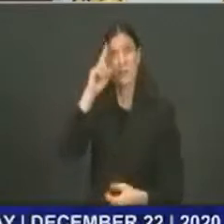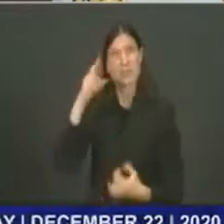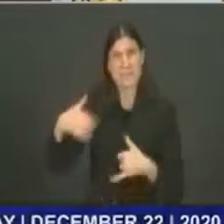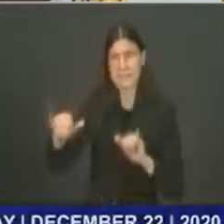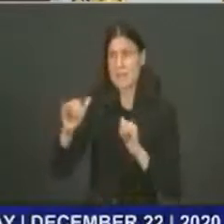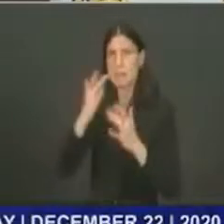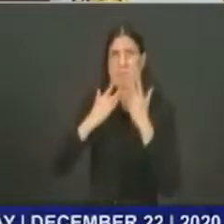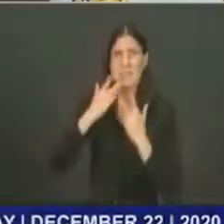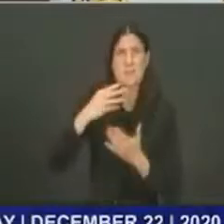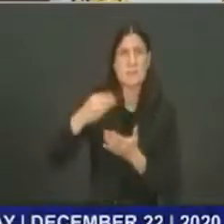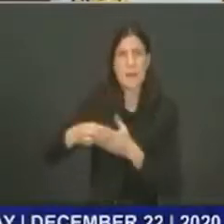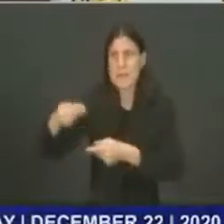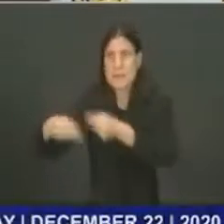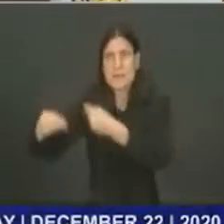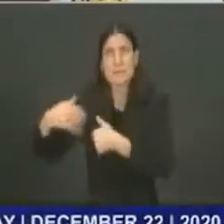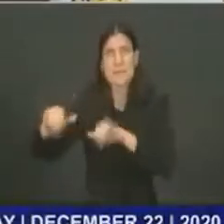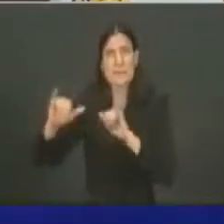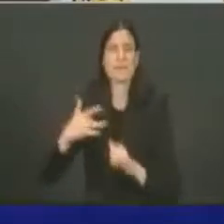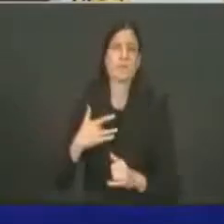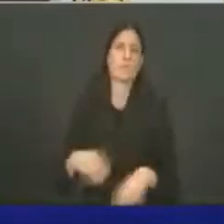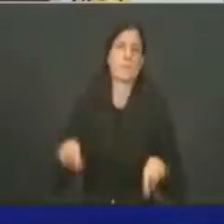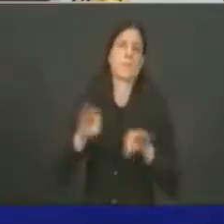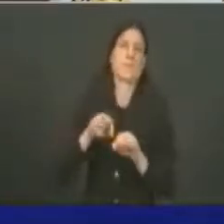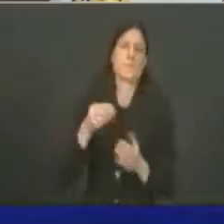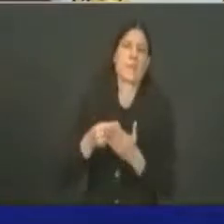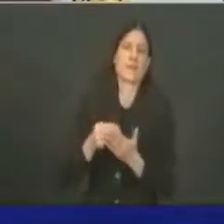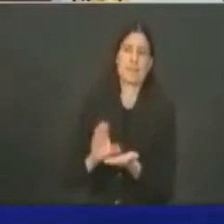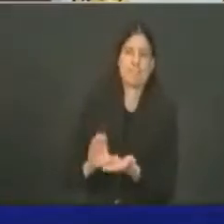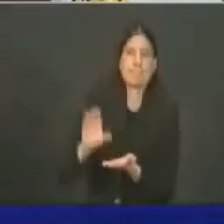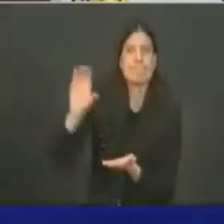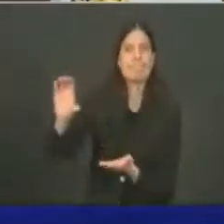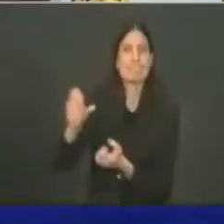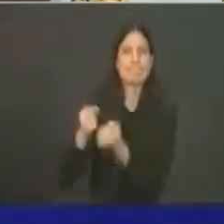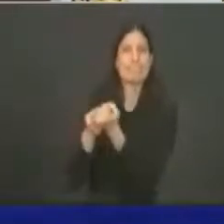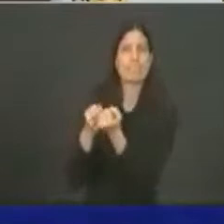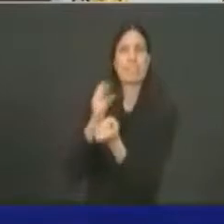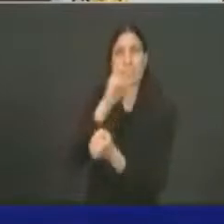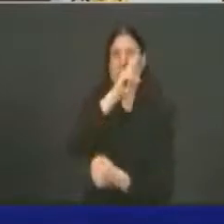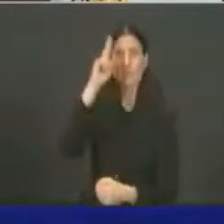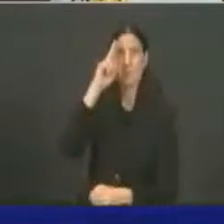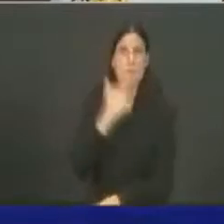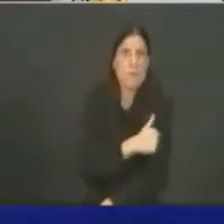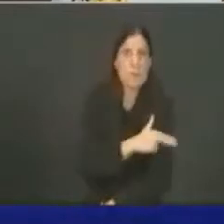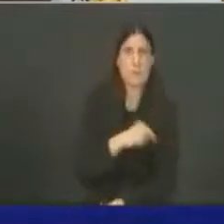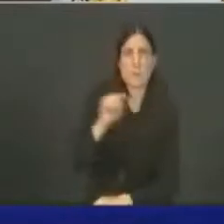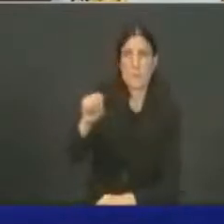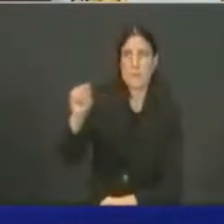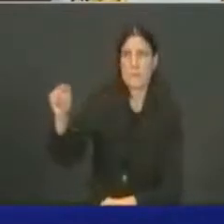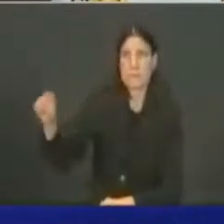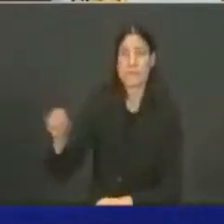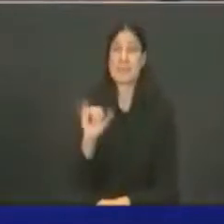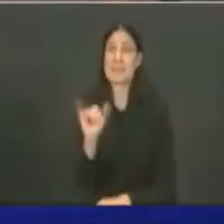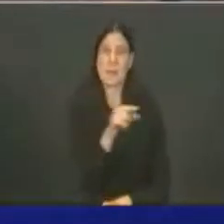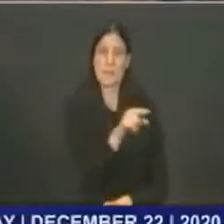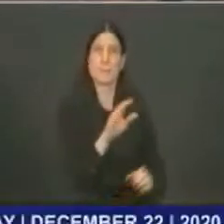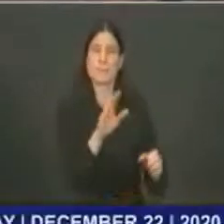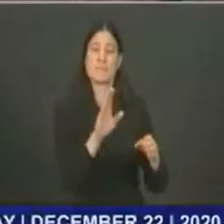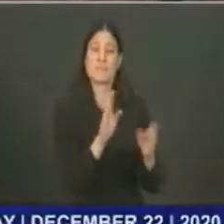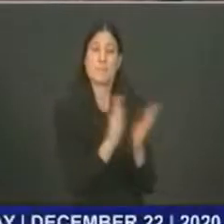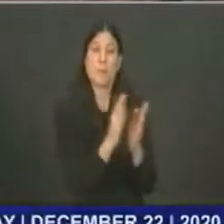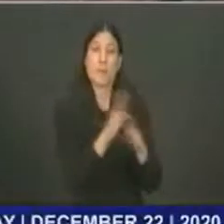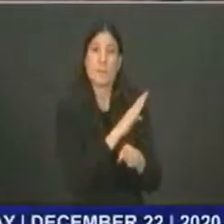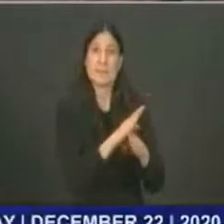could to keep their doors open. And then we did the best we could to make up for lost revenue for small businesses.